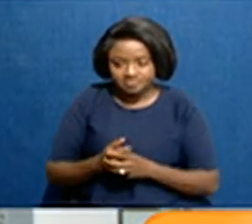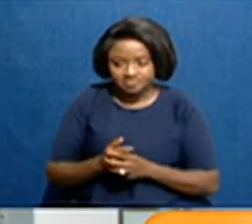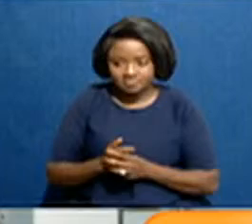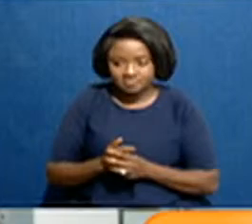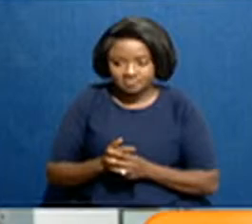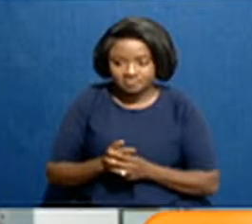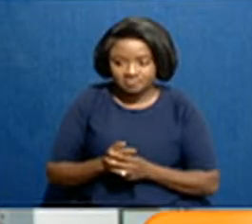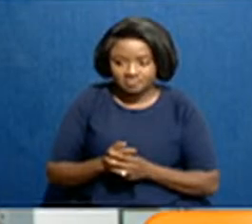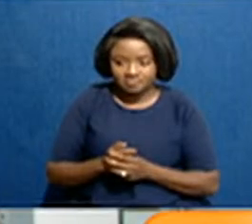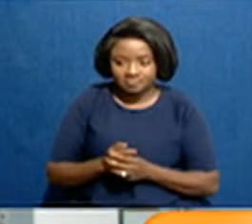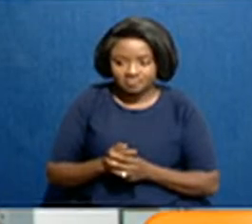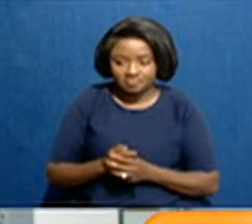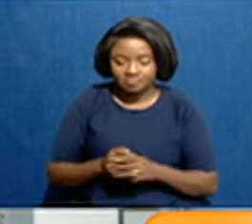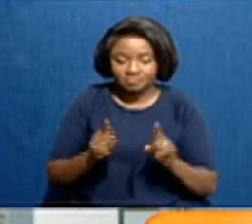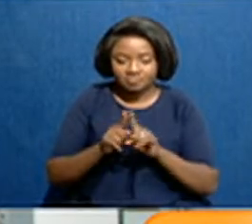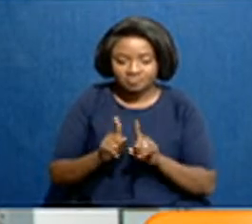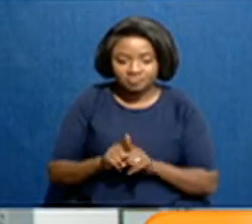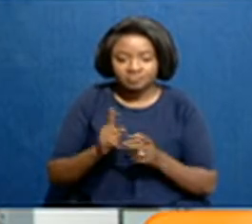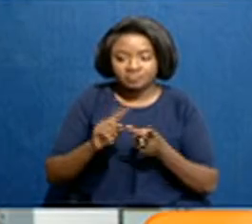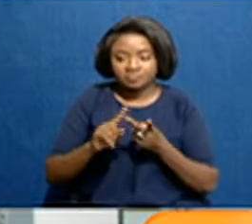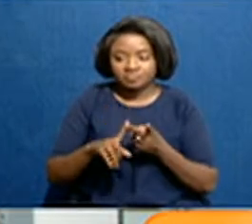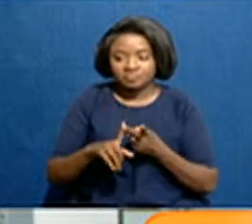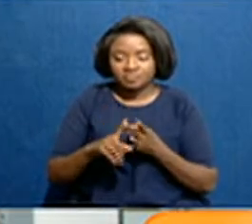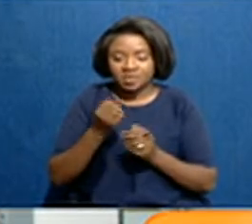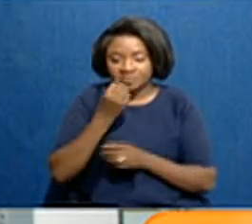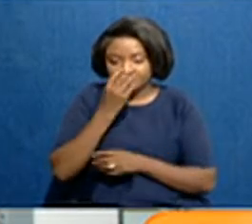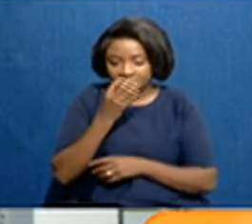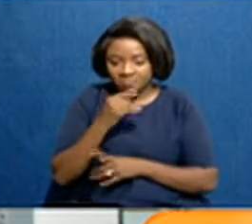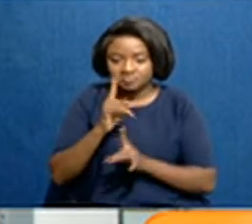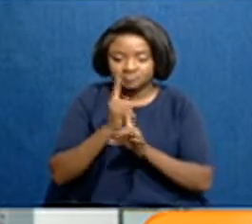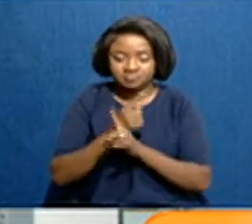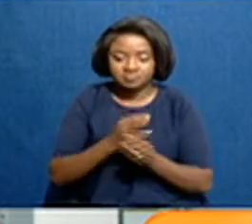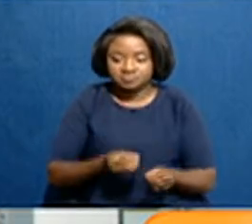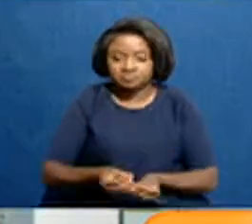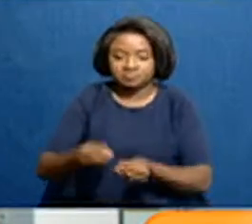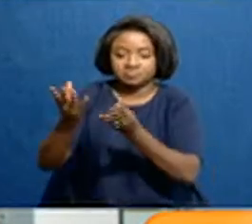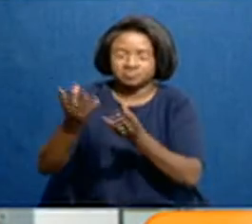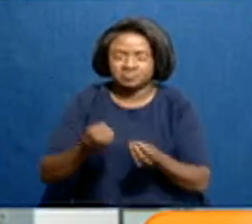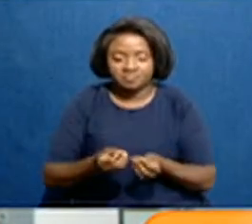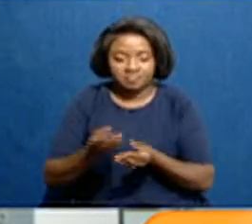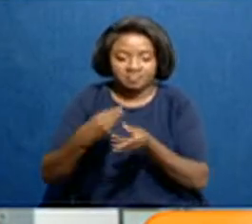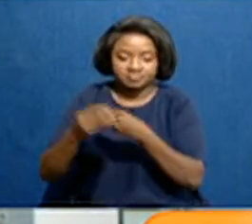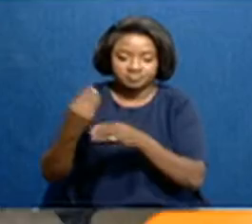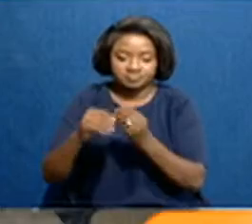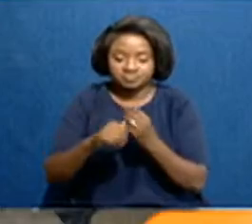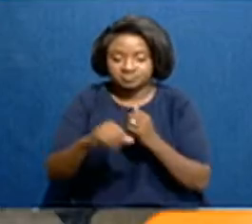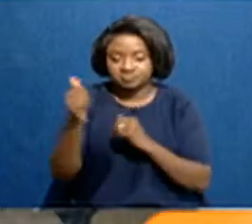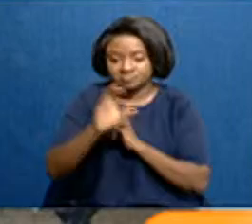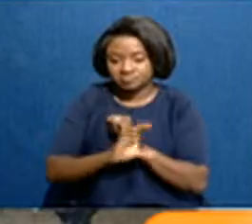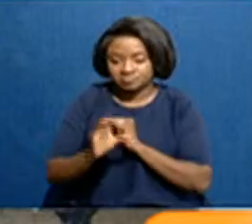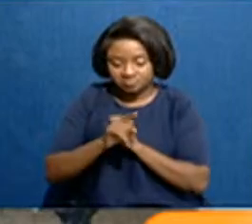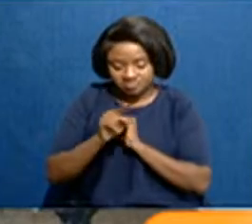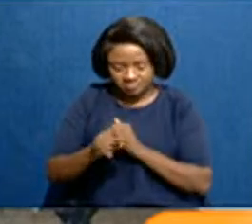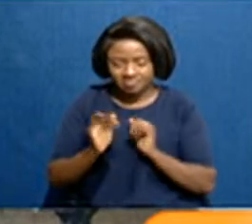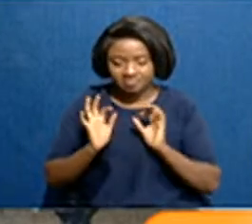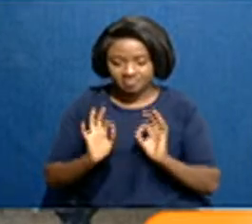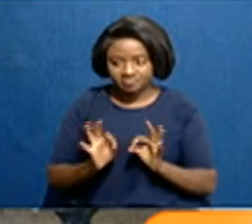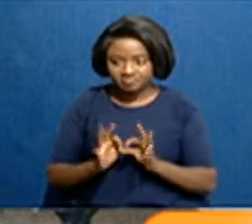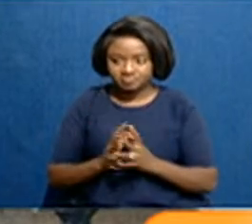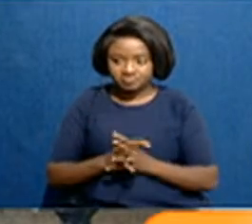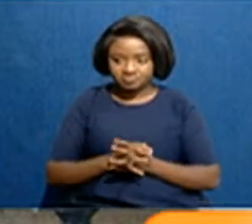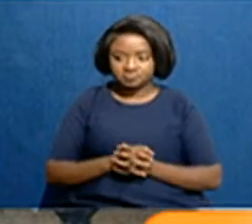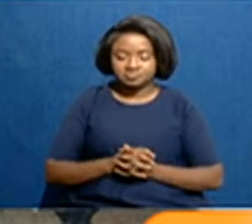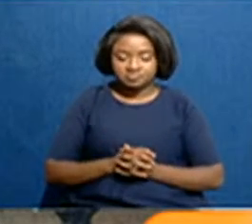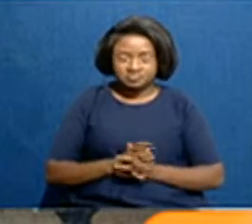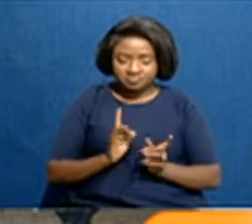Tender stem broccoli, cut flowers that are going then to export are a very big product for us. According to John